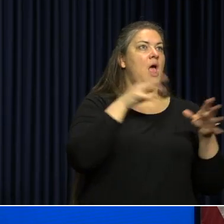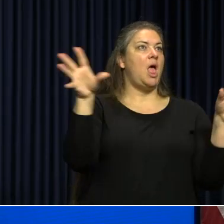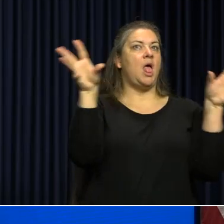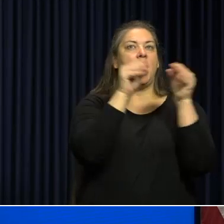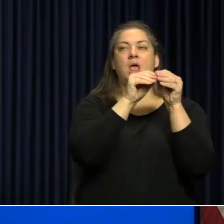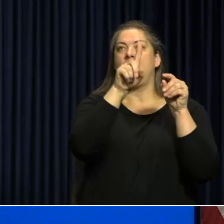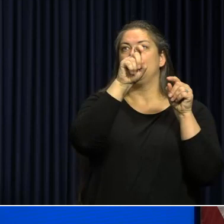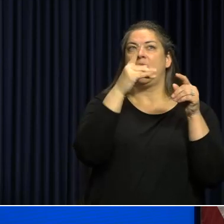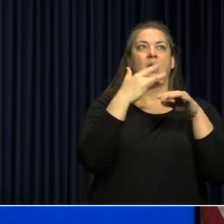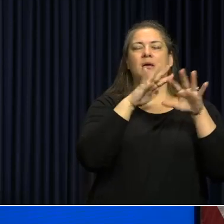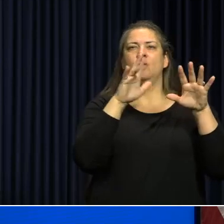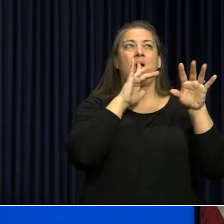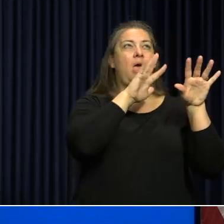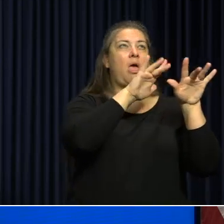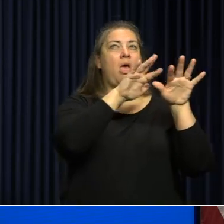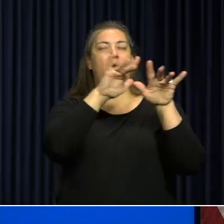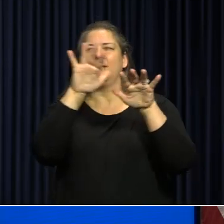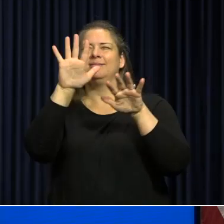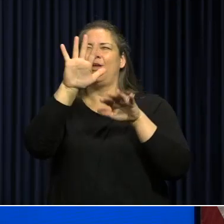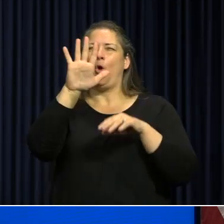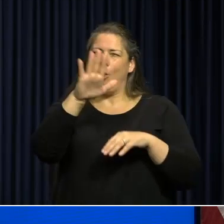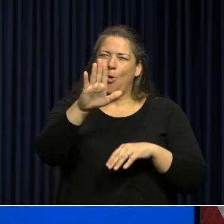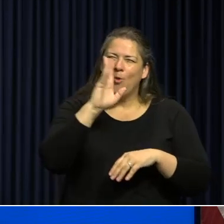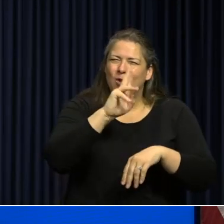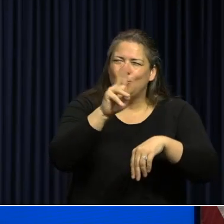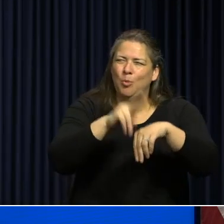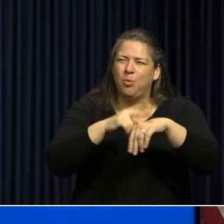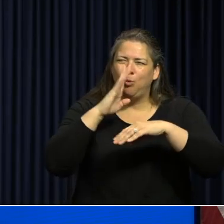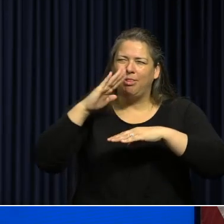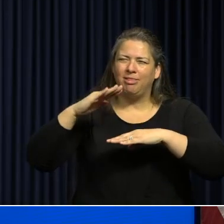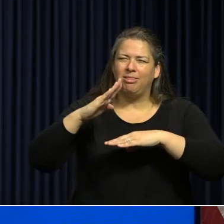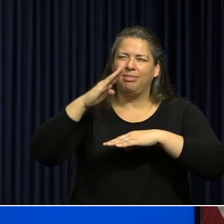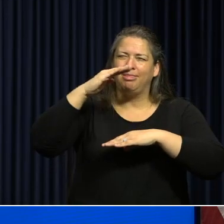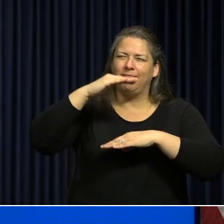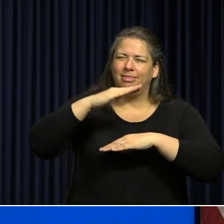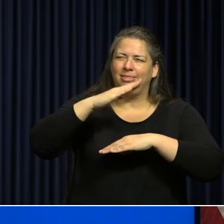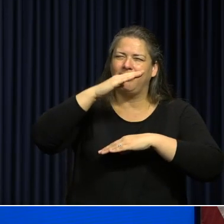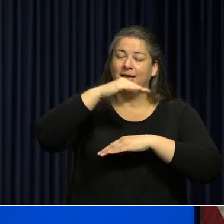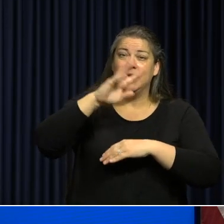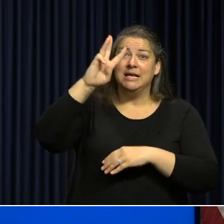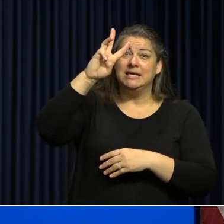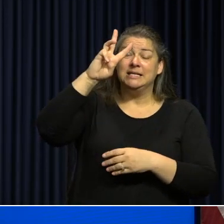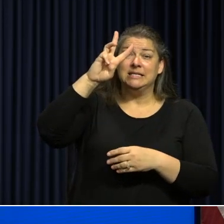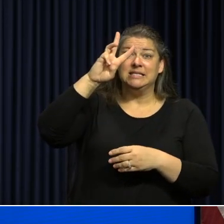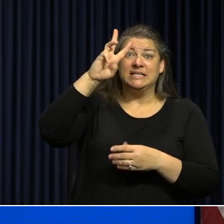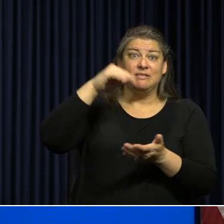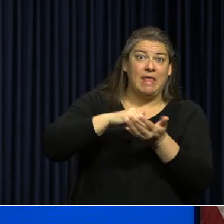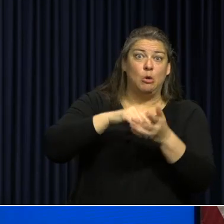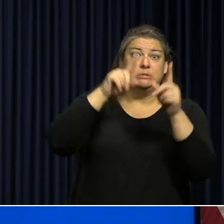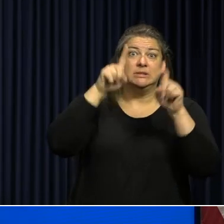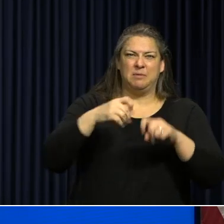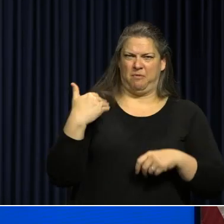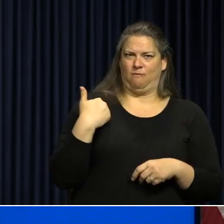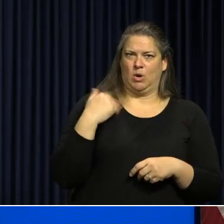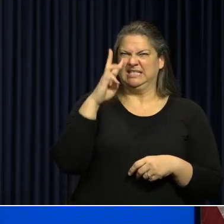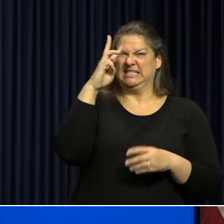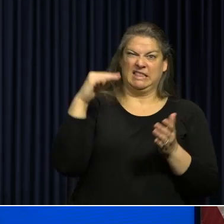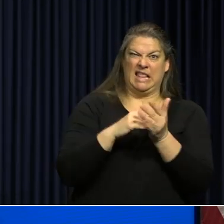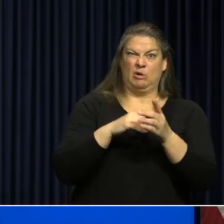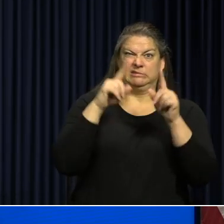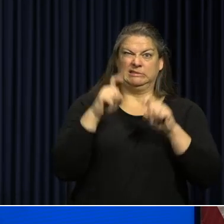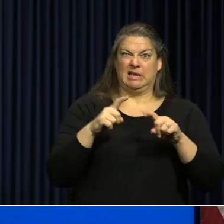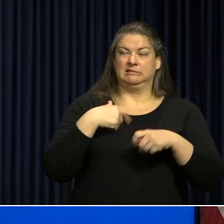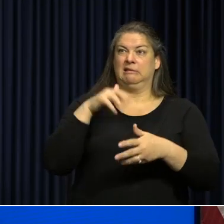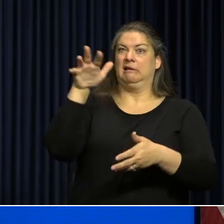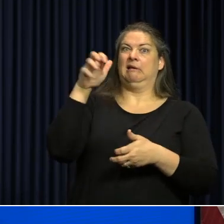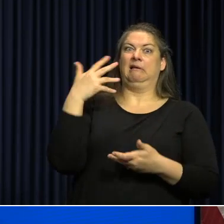day after that. It's going to go up and down. And on a day where we have 6,000 tests come in, which we had before, it's going to vary. So